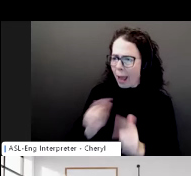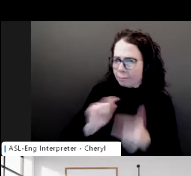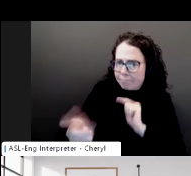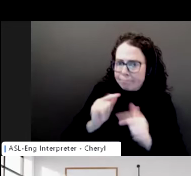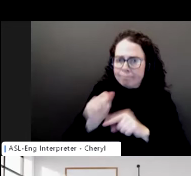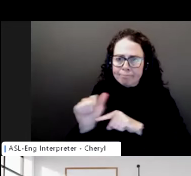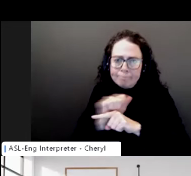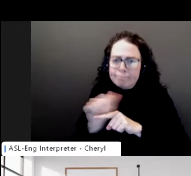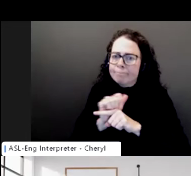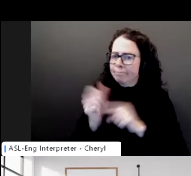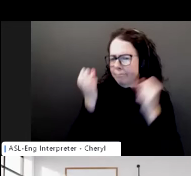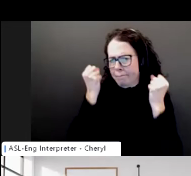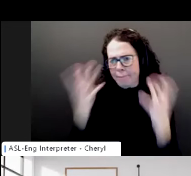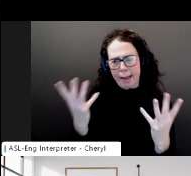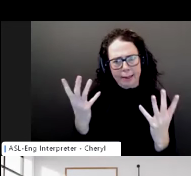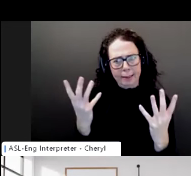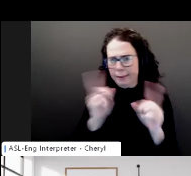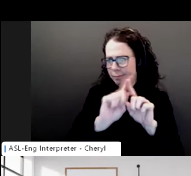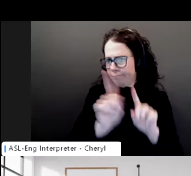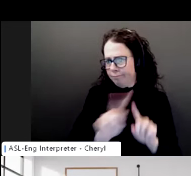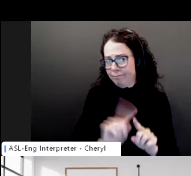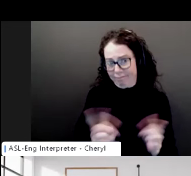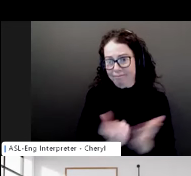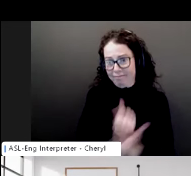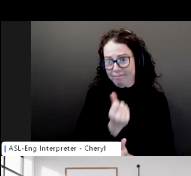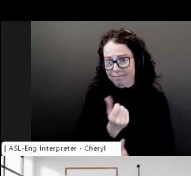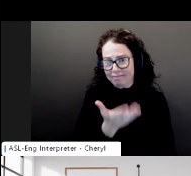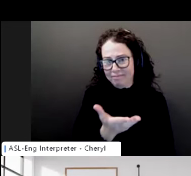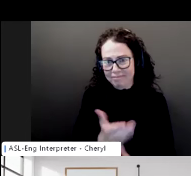So please take advantage of the free course.